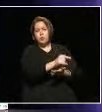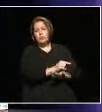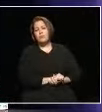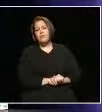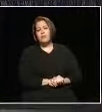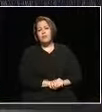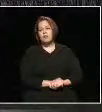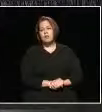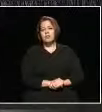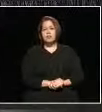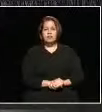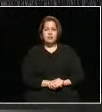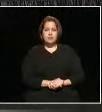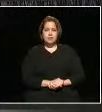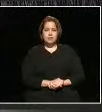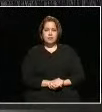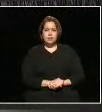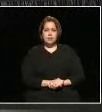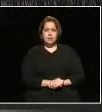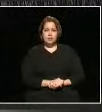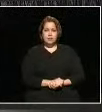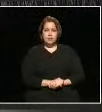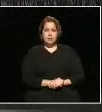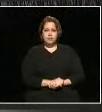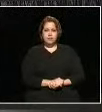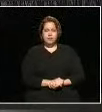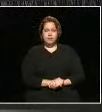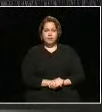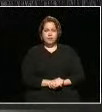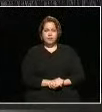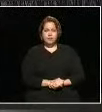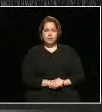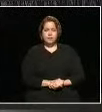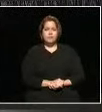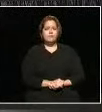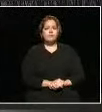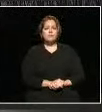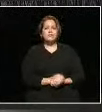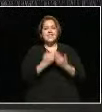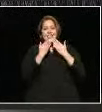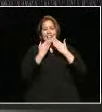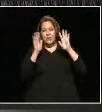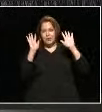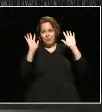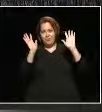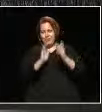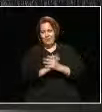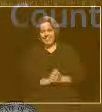Thank you.